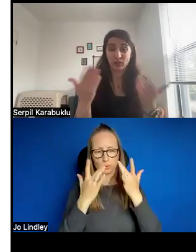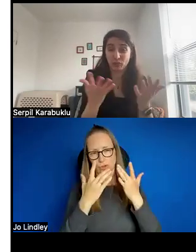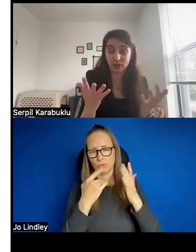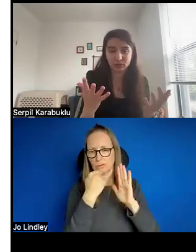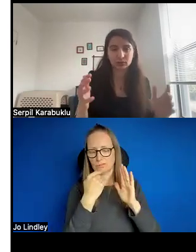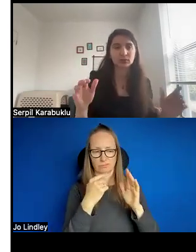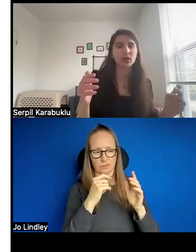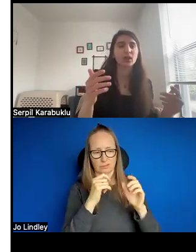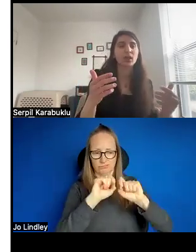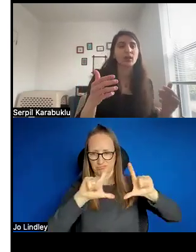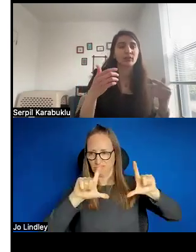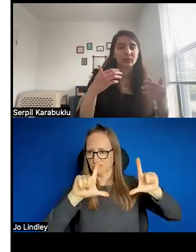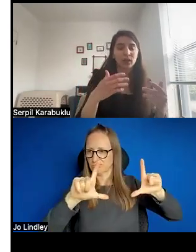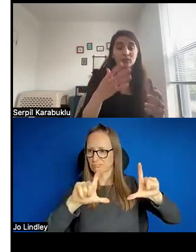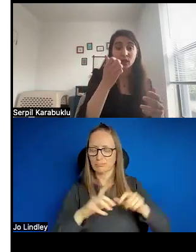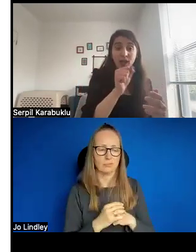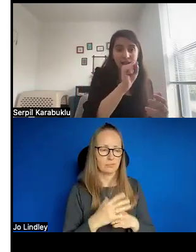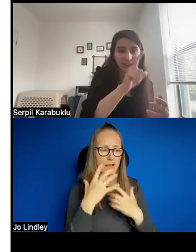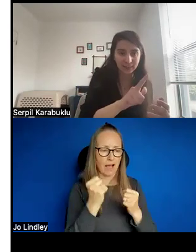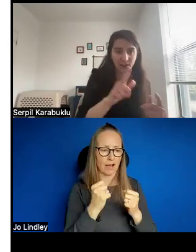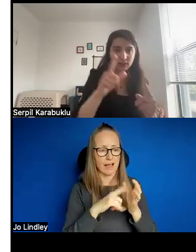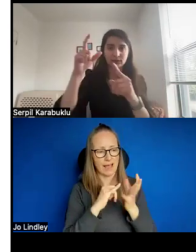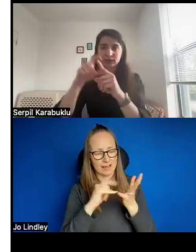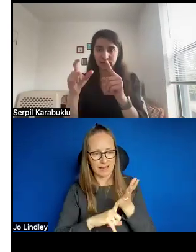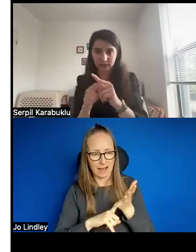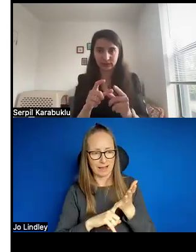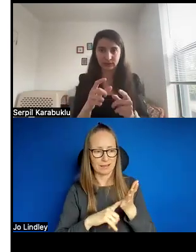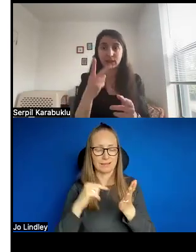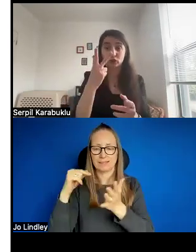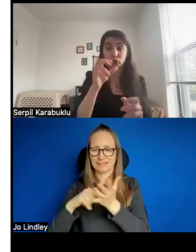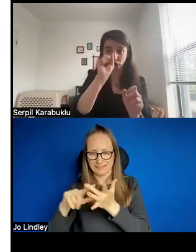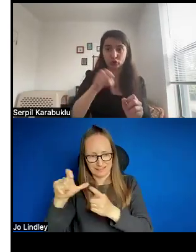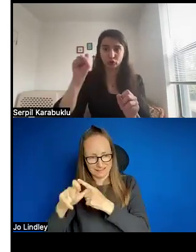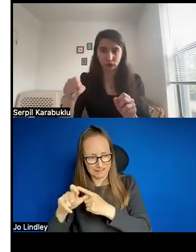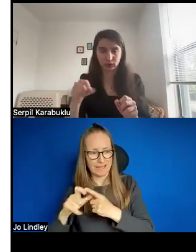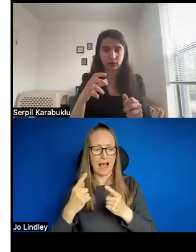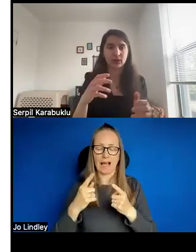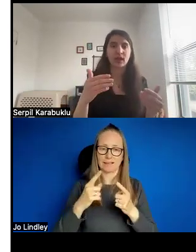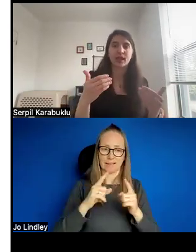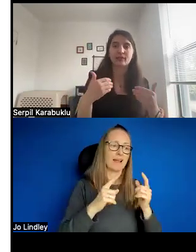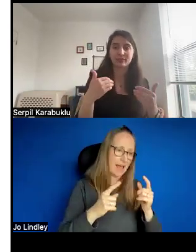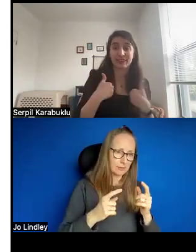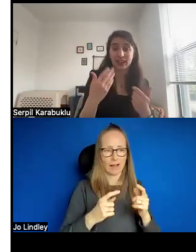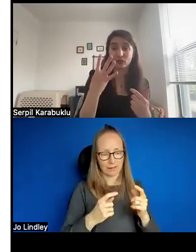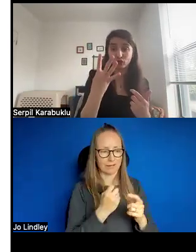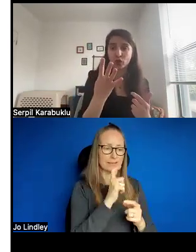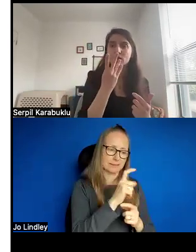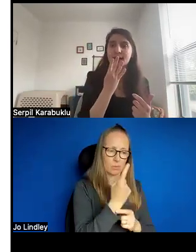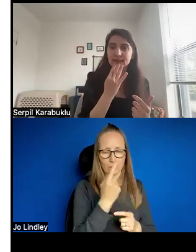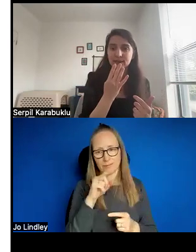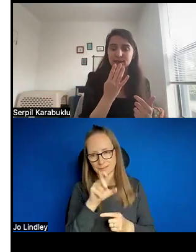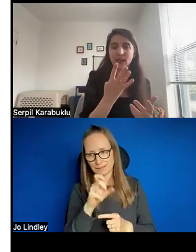have both ASL, TIT, and the two head nods in this figure. The colors show us like combination